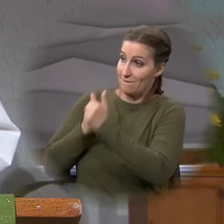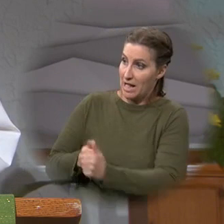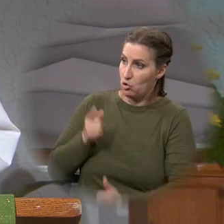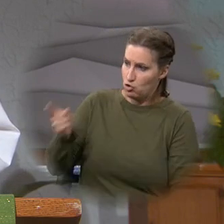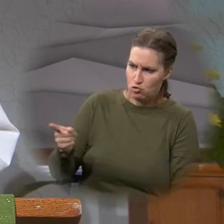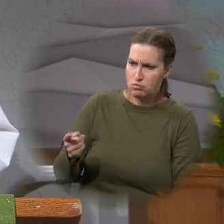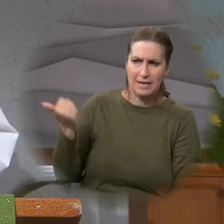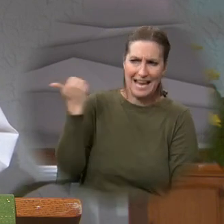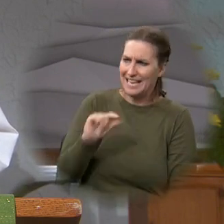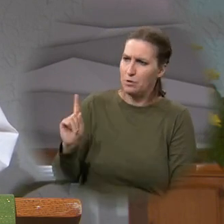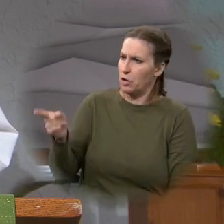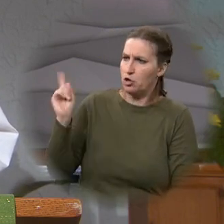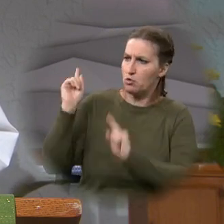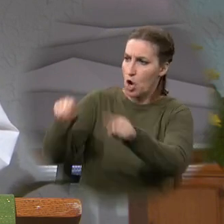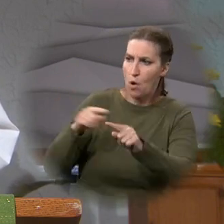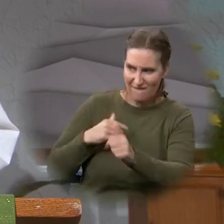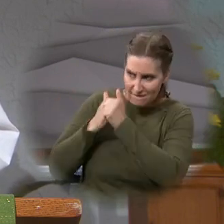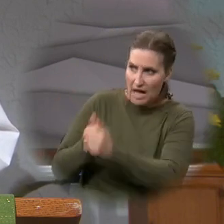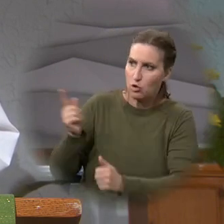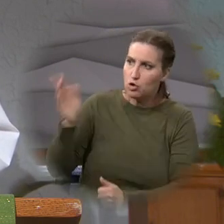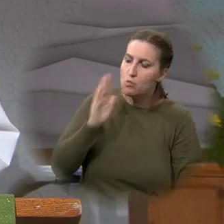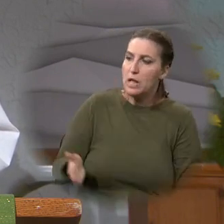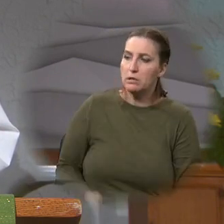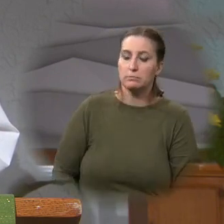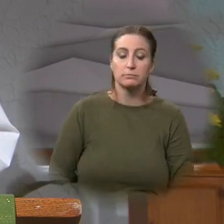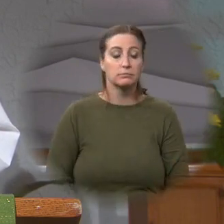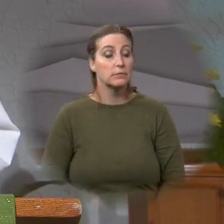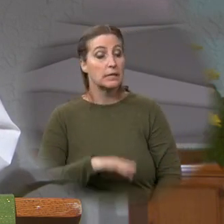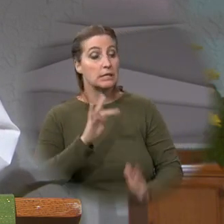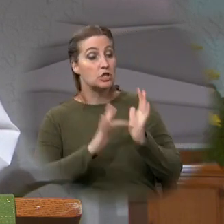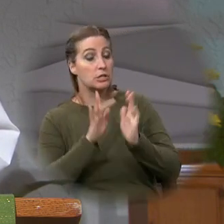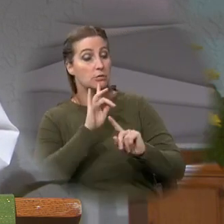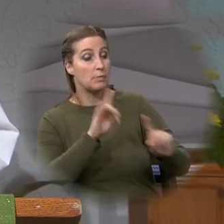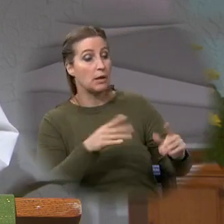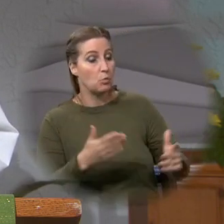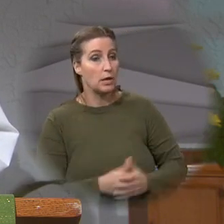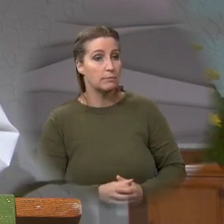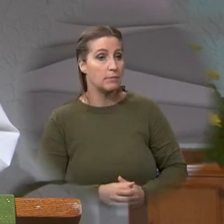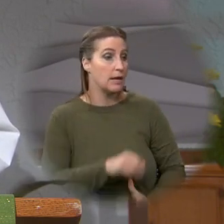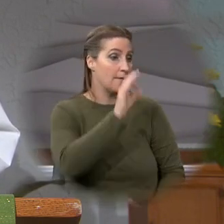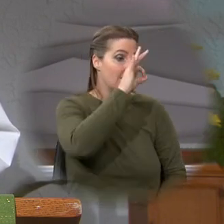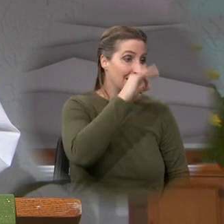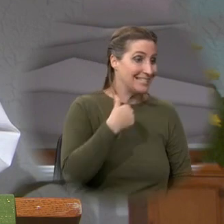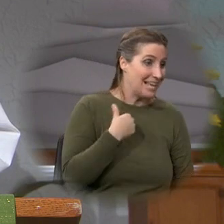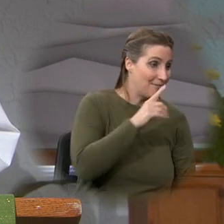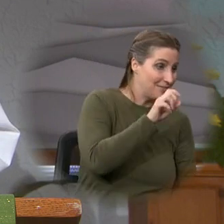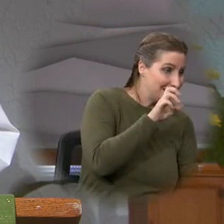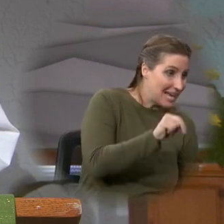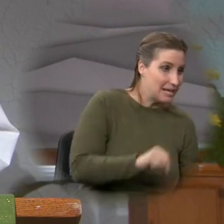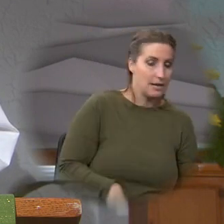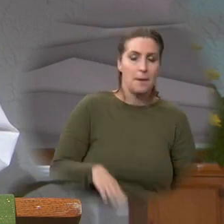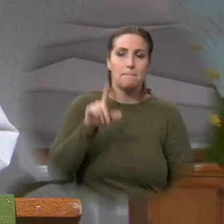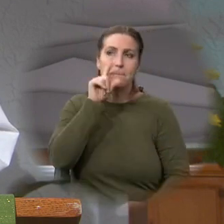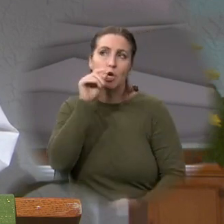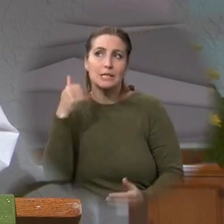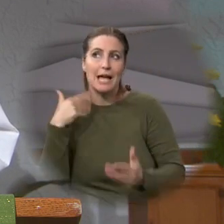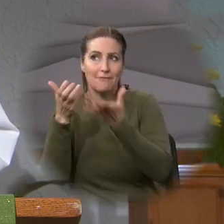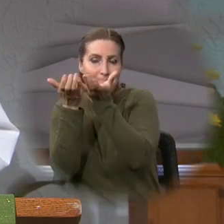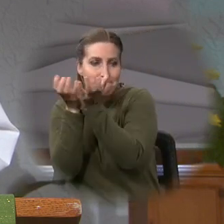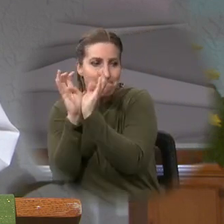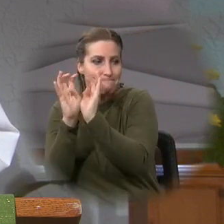I will follow you wherever you go. Jesus answered him, "Foxes have dens and birds of the sky have